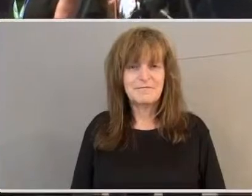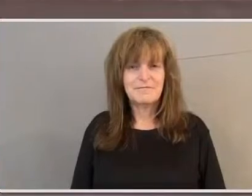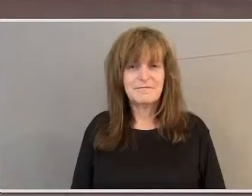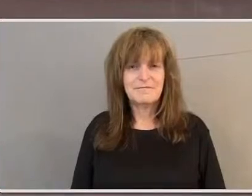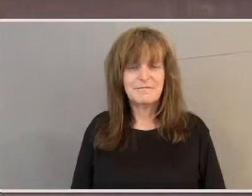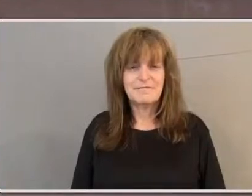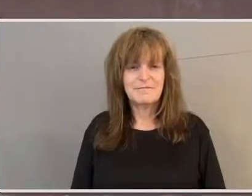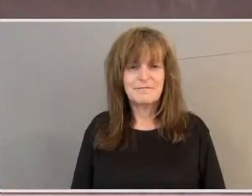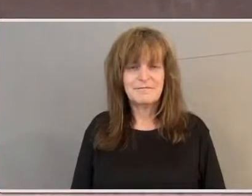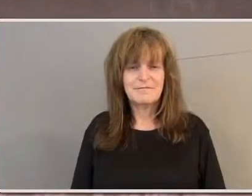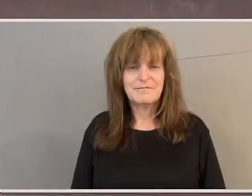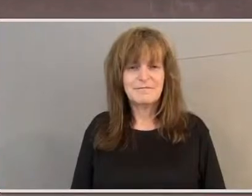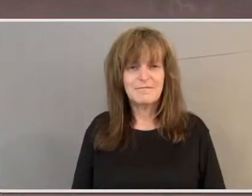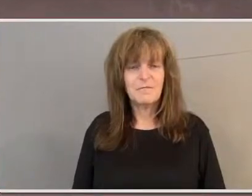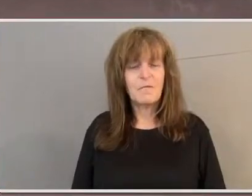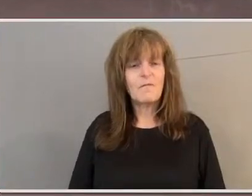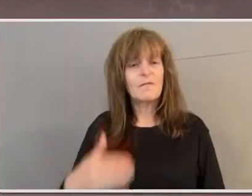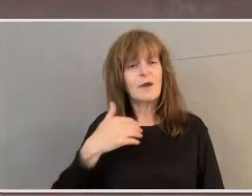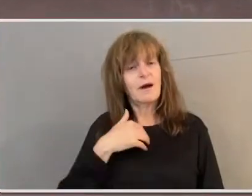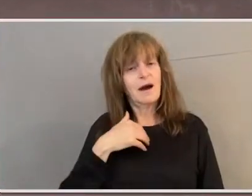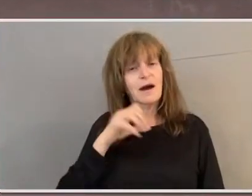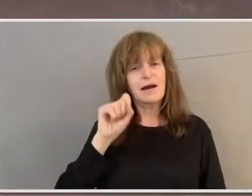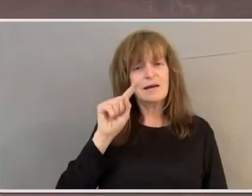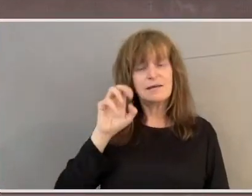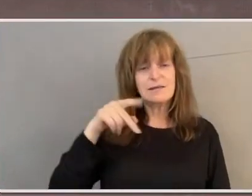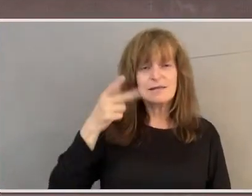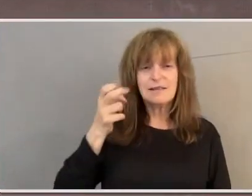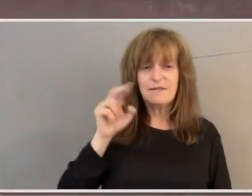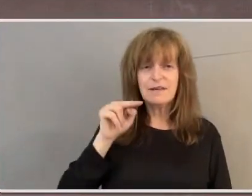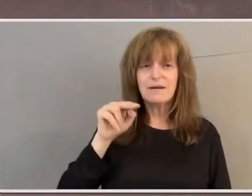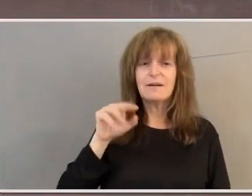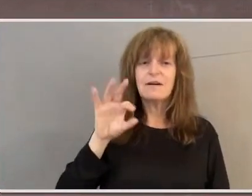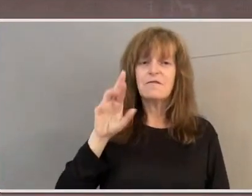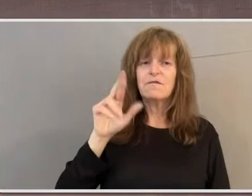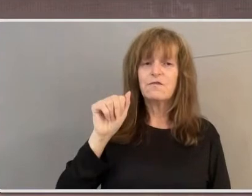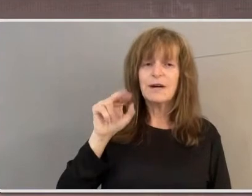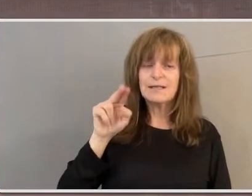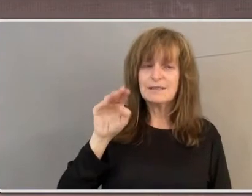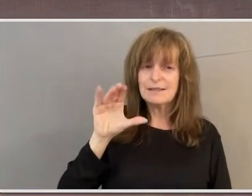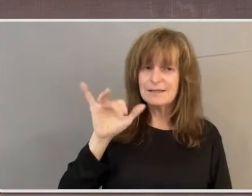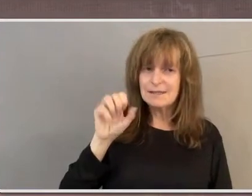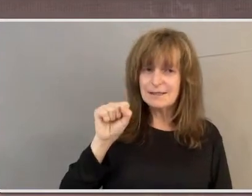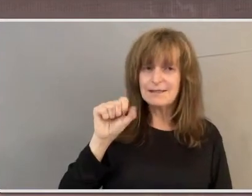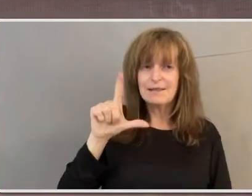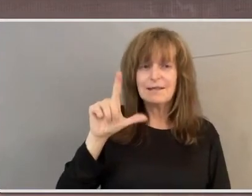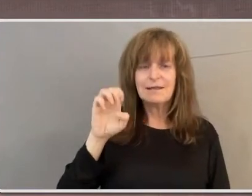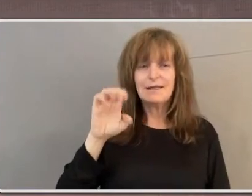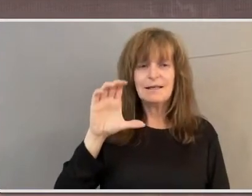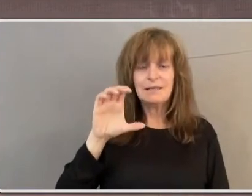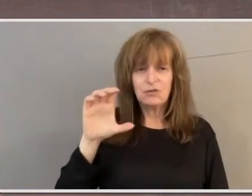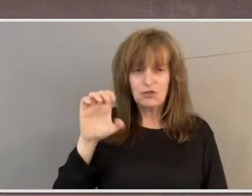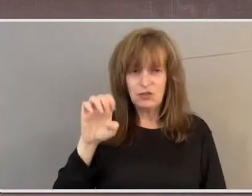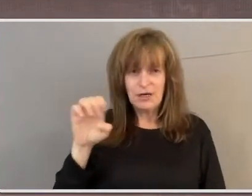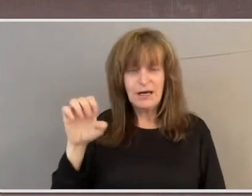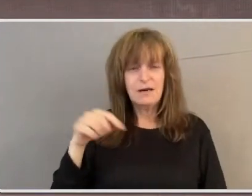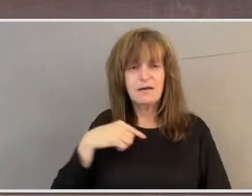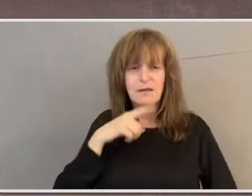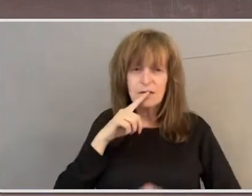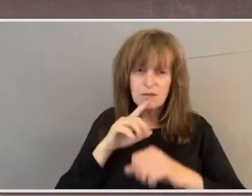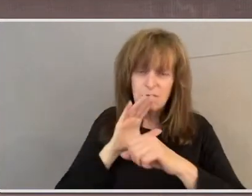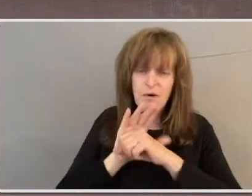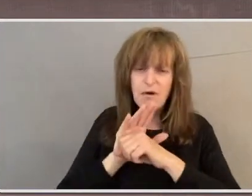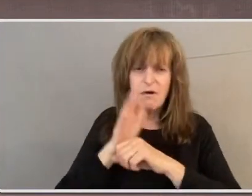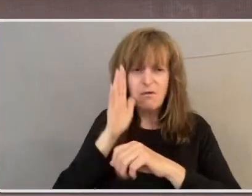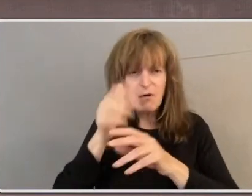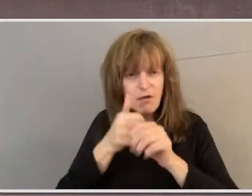I, Stephen Francis Lecce, swear that I will duly and faithfully and to the best of my skill and knowledge execute the